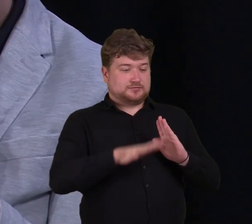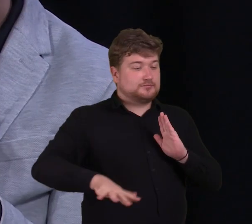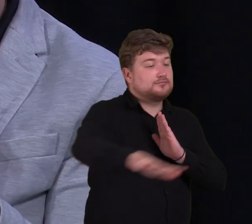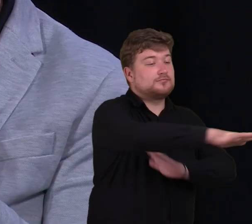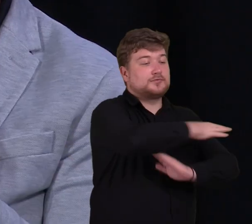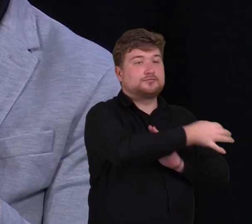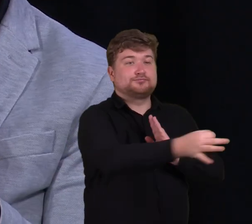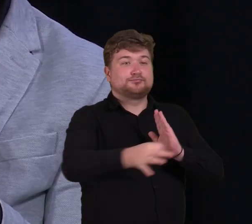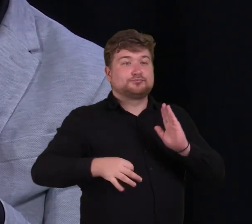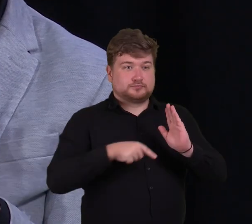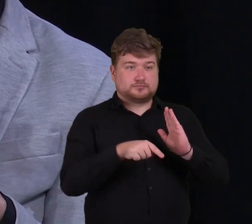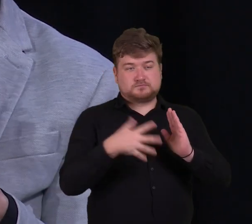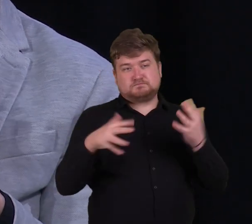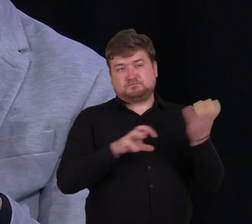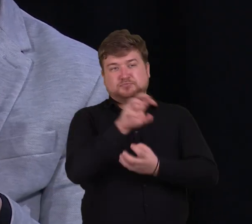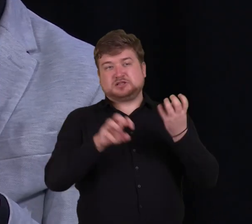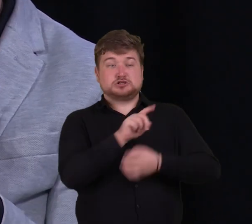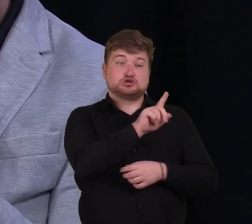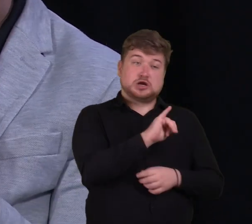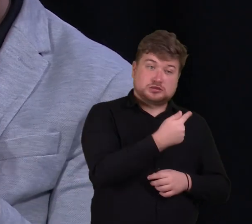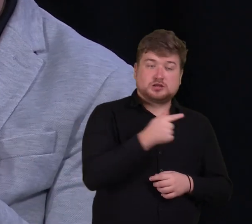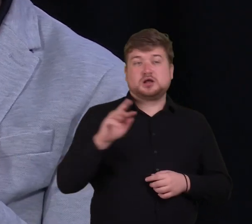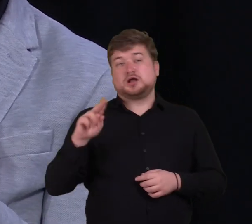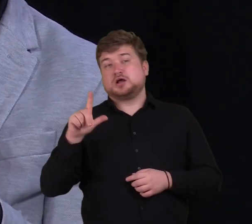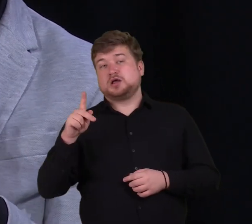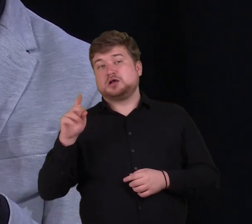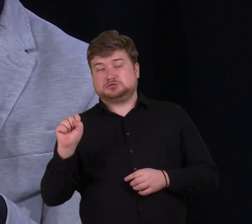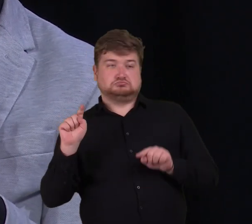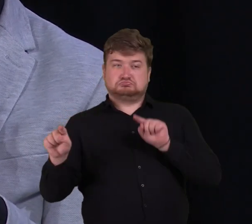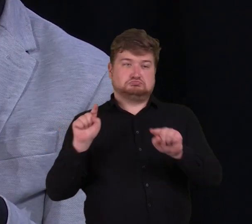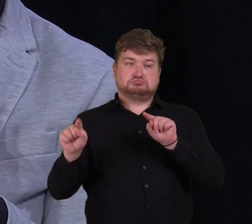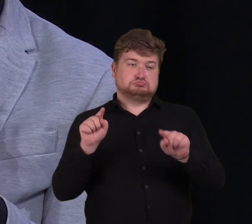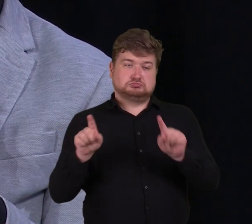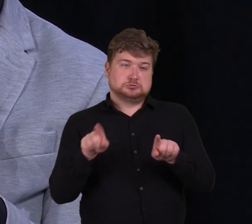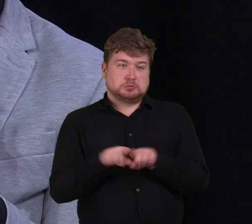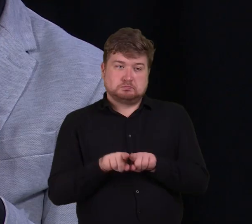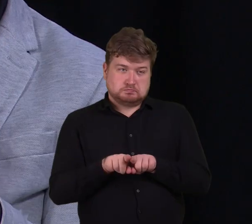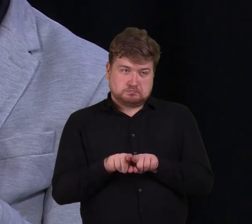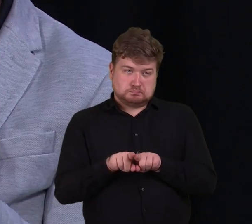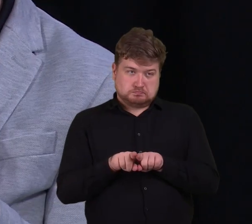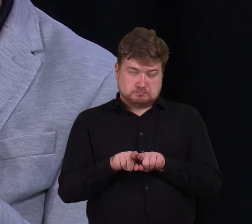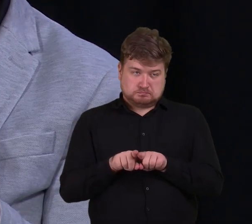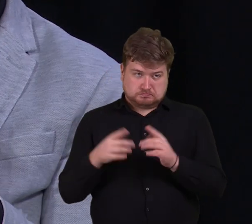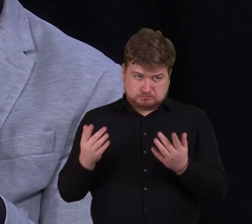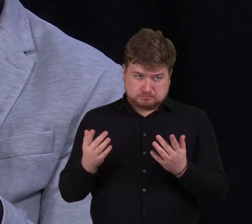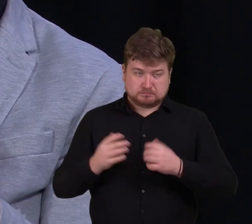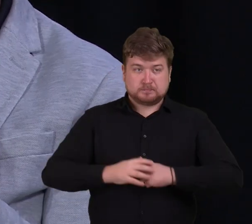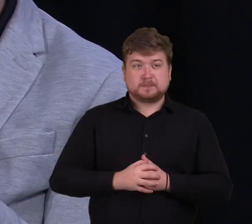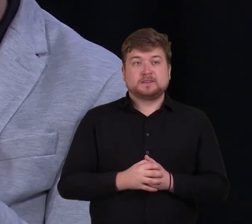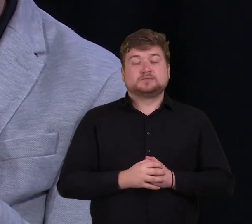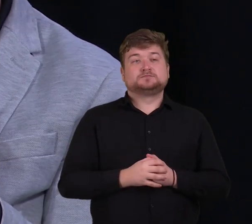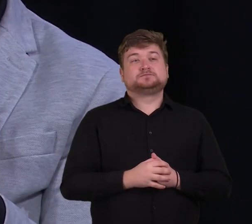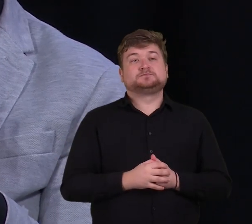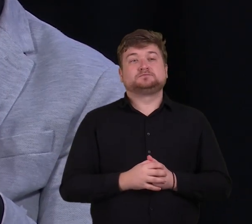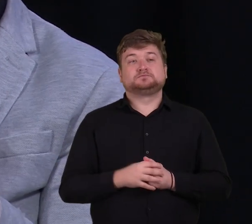in territory, so ITI and CLLD. Mm-hmm. For us, it was really important from the